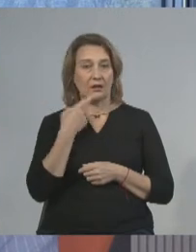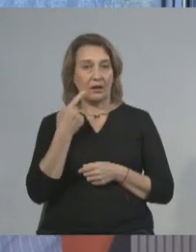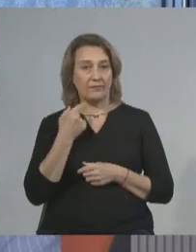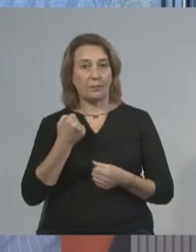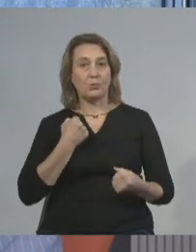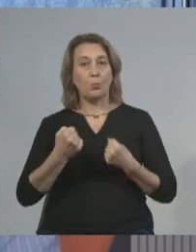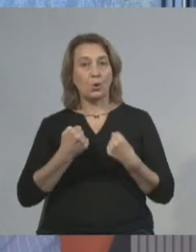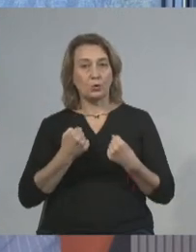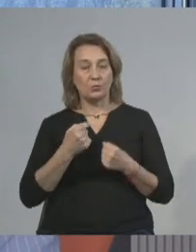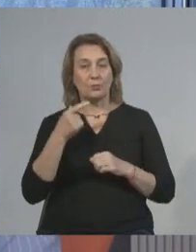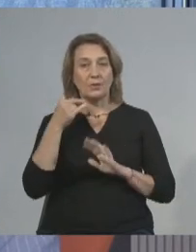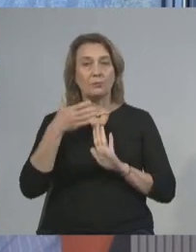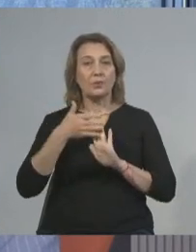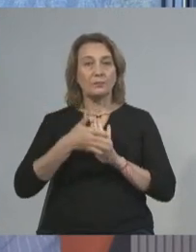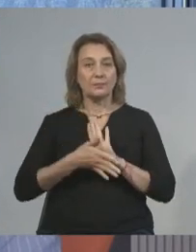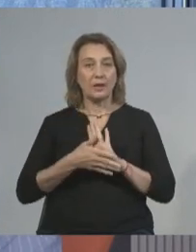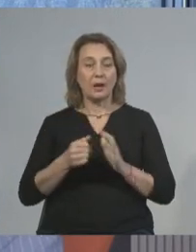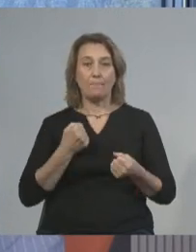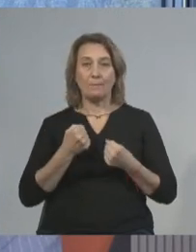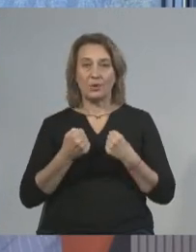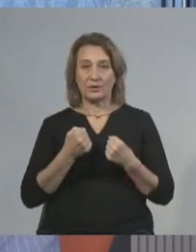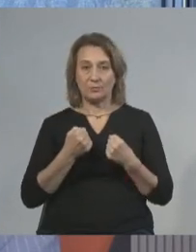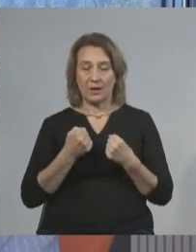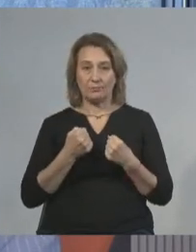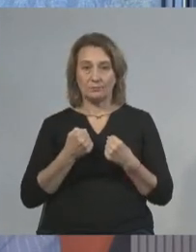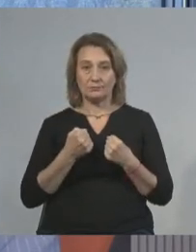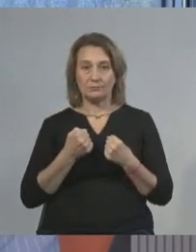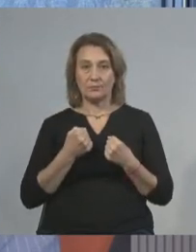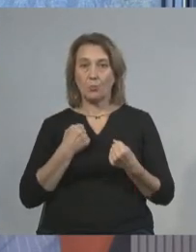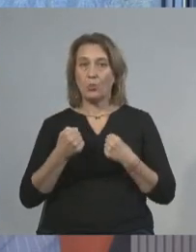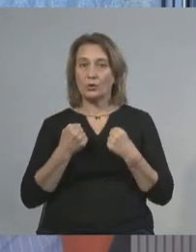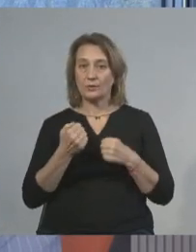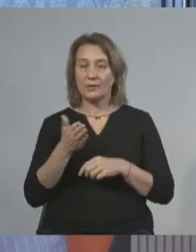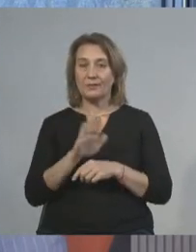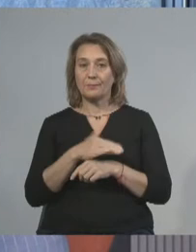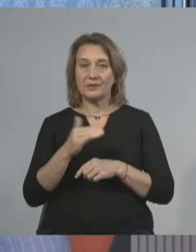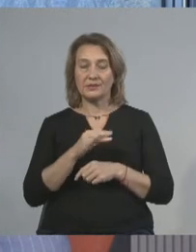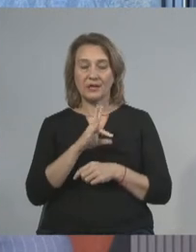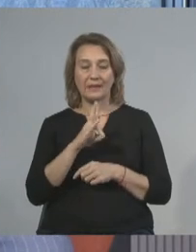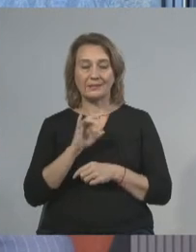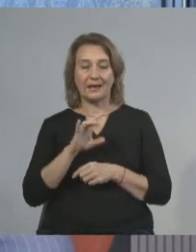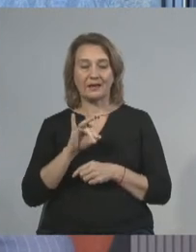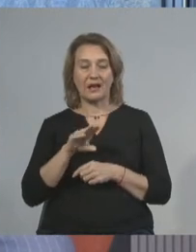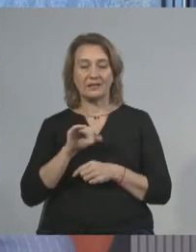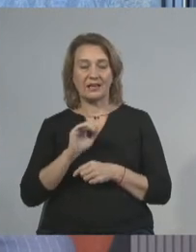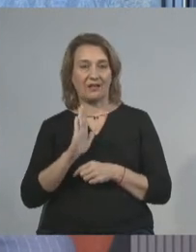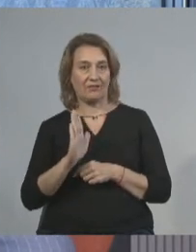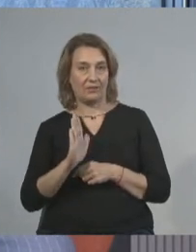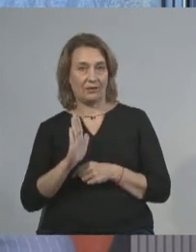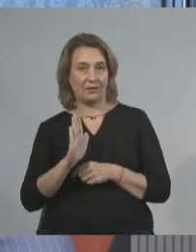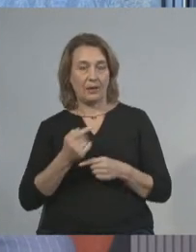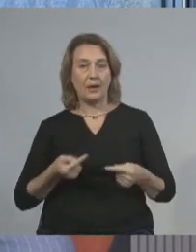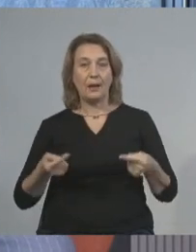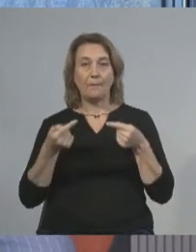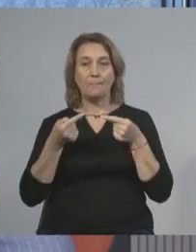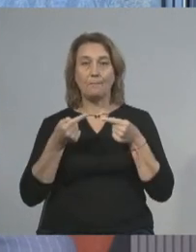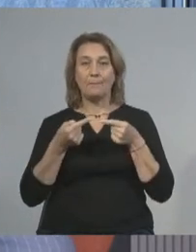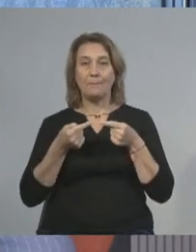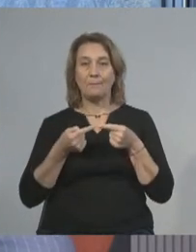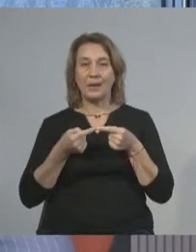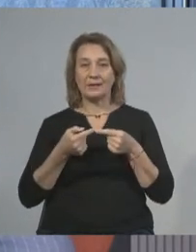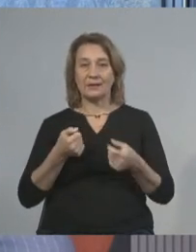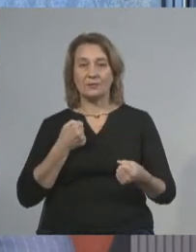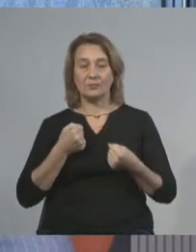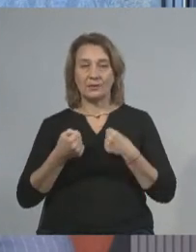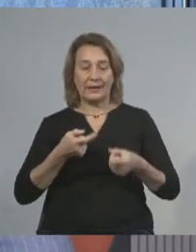about uh the fight of the narratives we must say that this is some